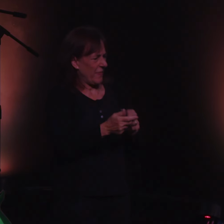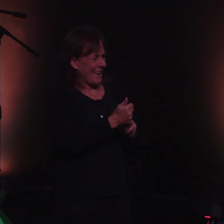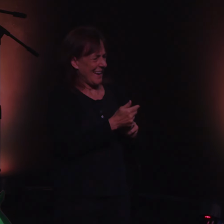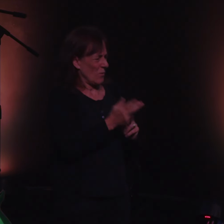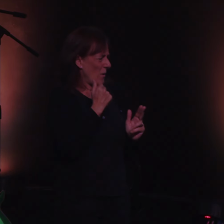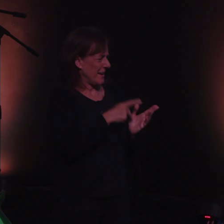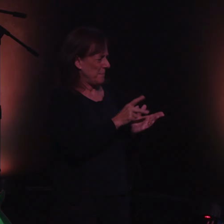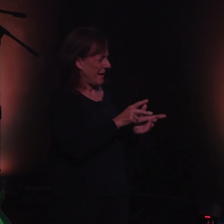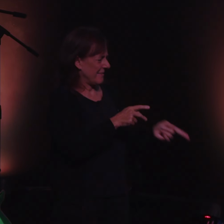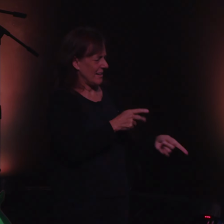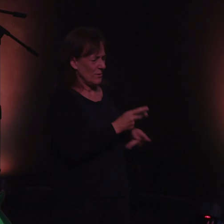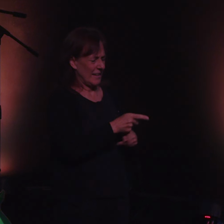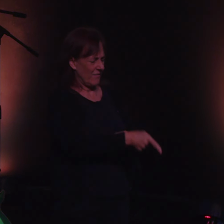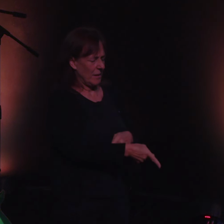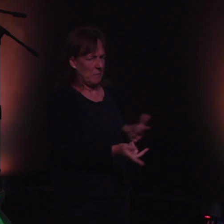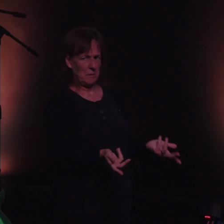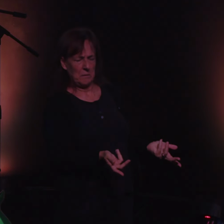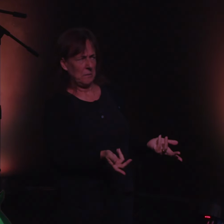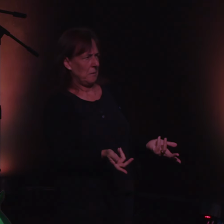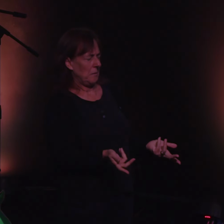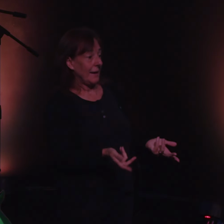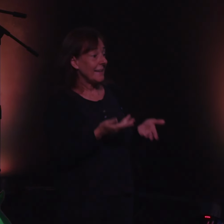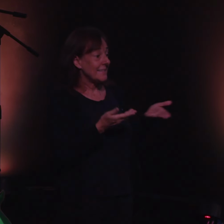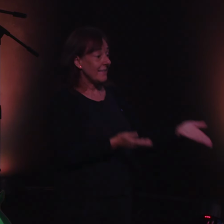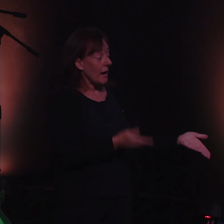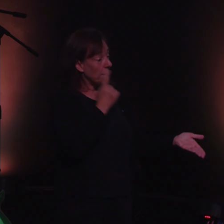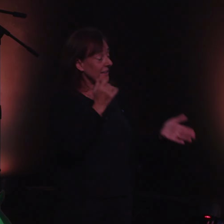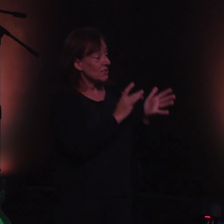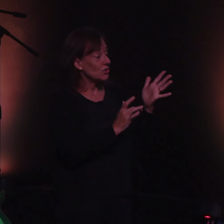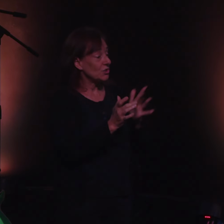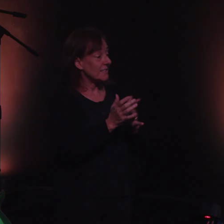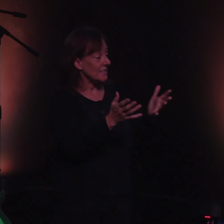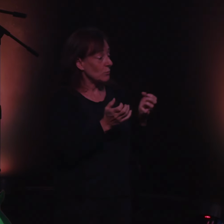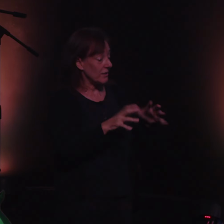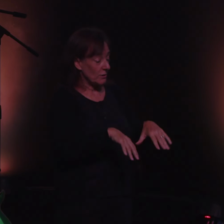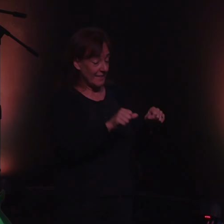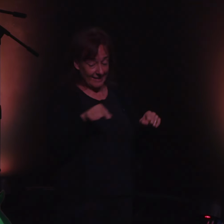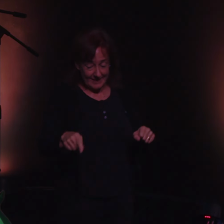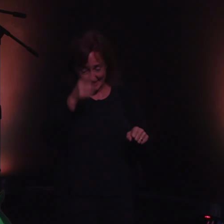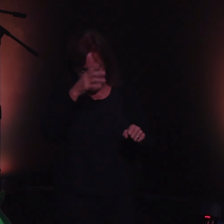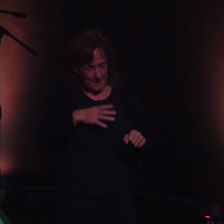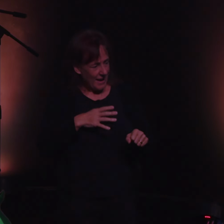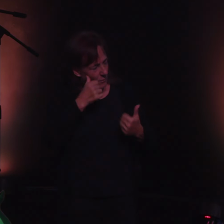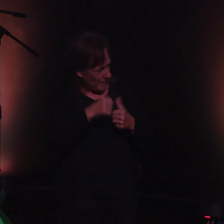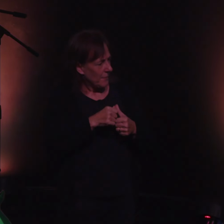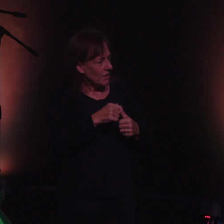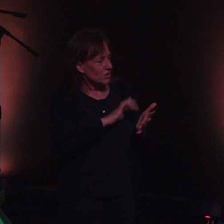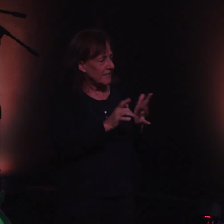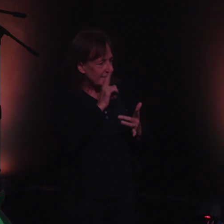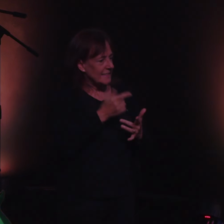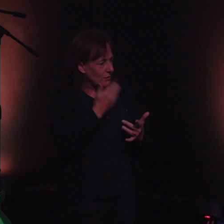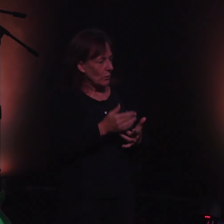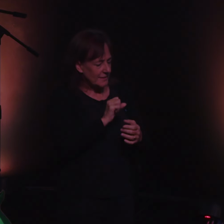inn? And it's almost like it's there because Jesus wanted to take this man. Remember, Jesus is the Good Samaritan. He